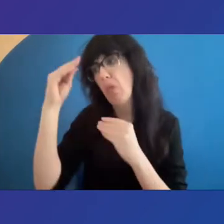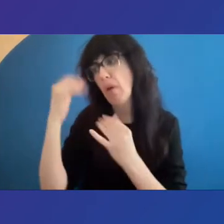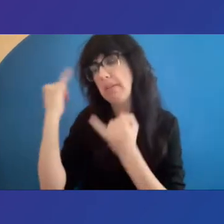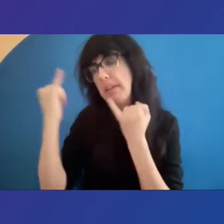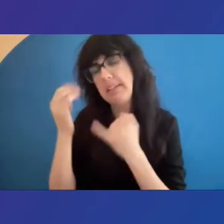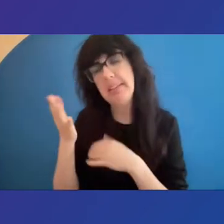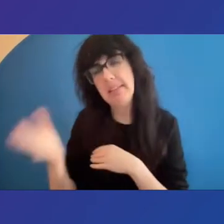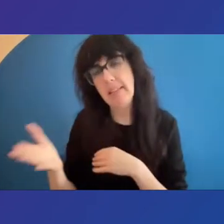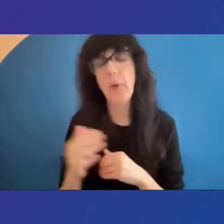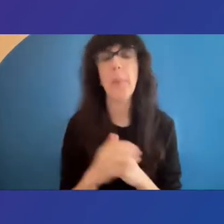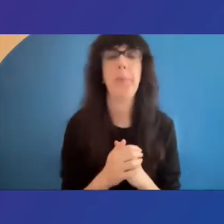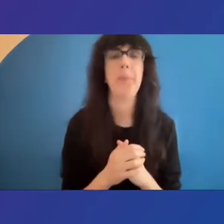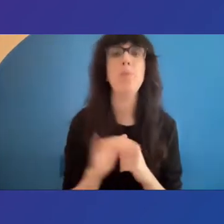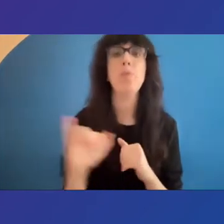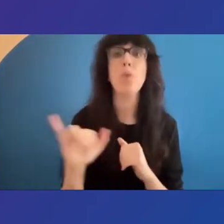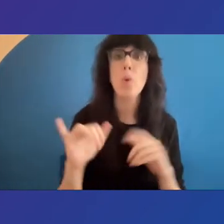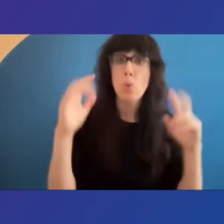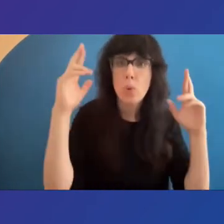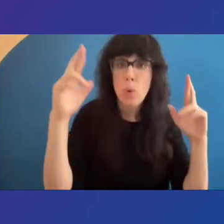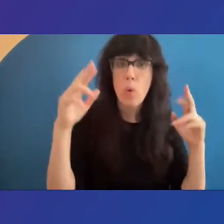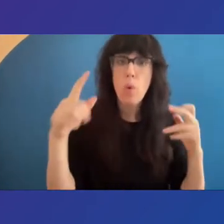we hope that you will enjoy us.